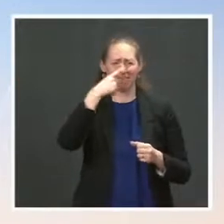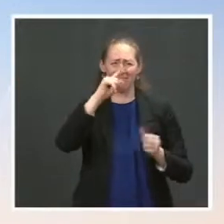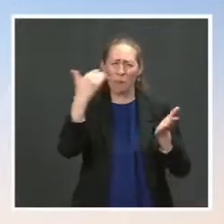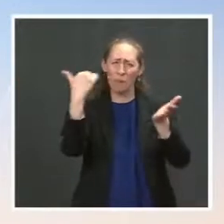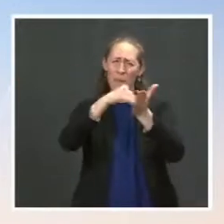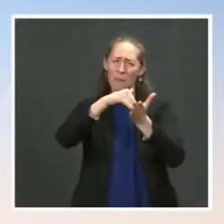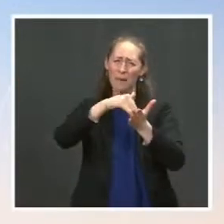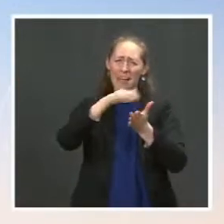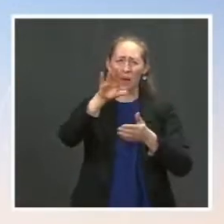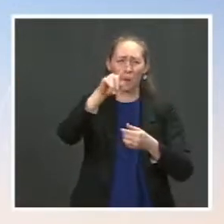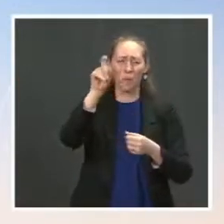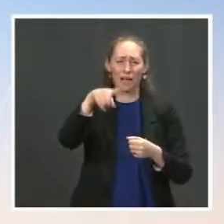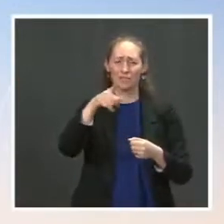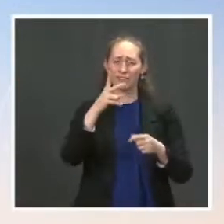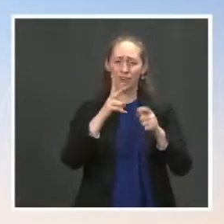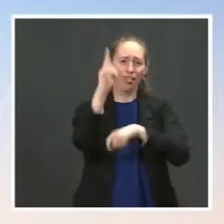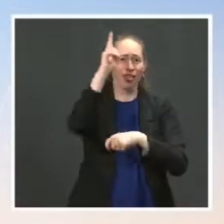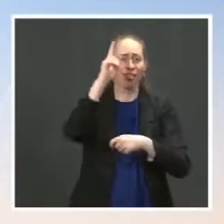it. Okay.